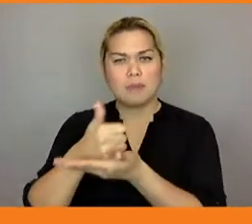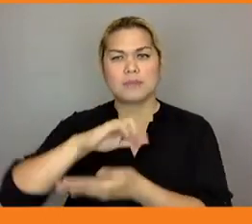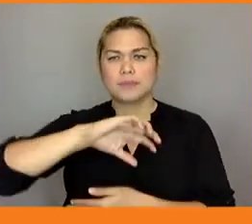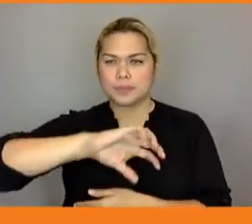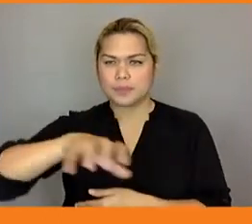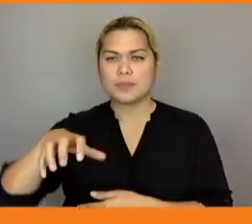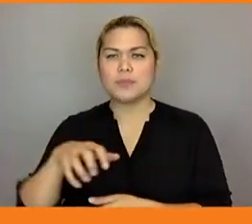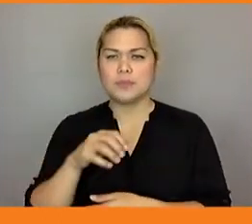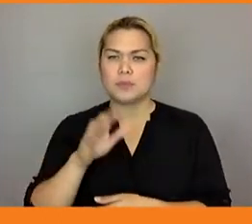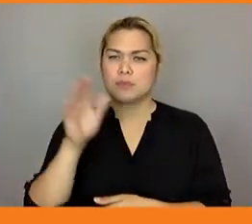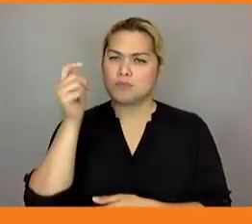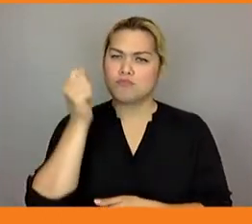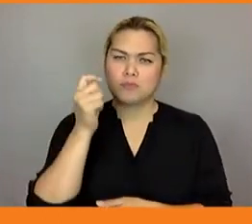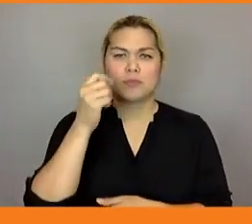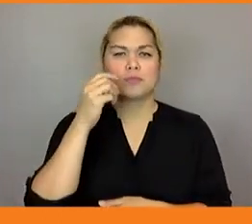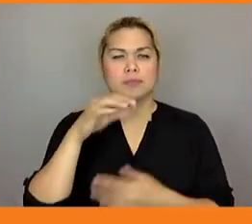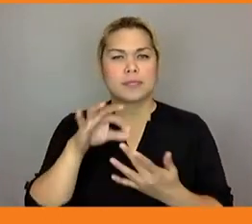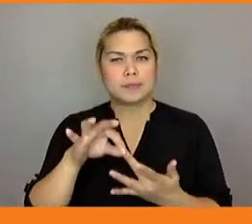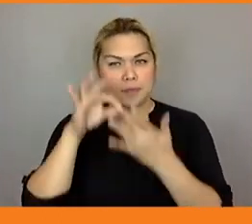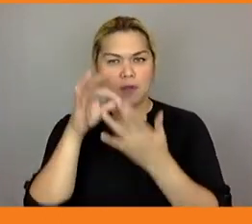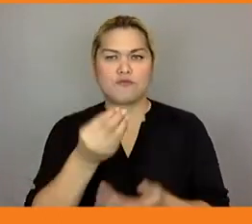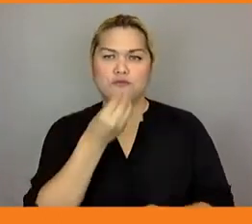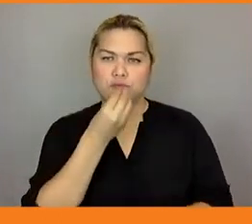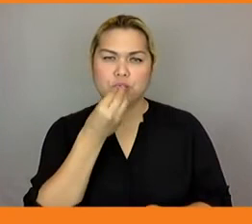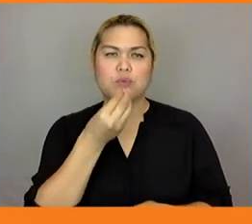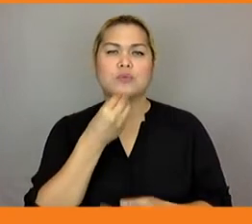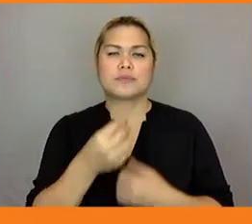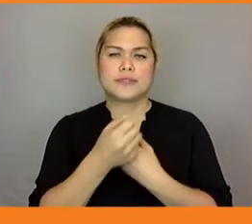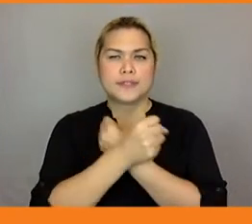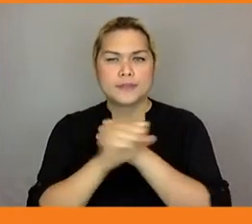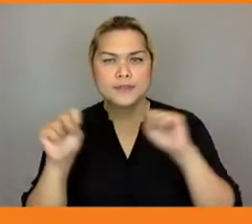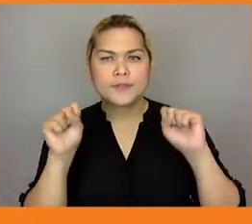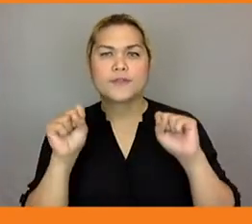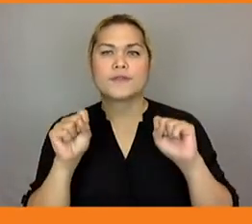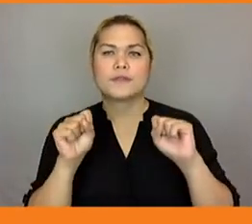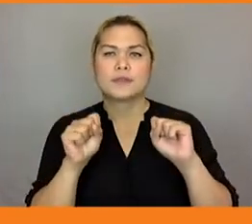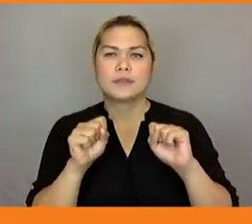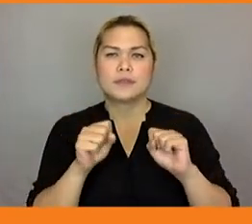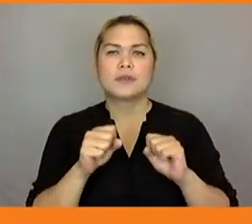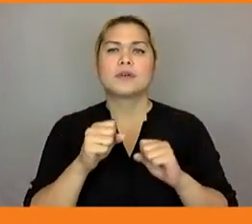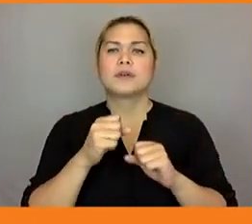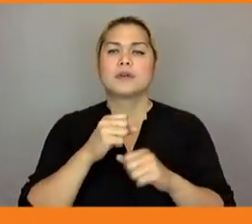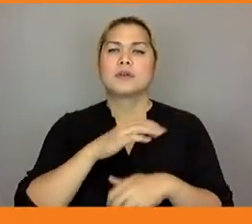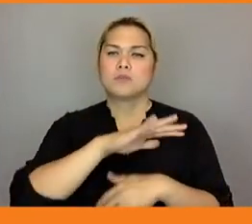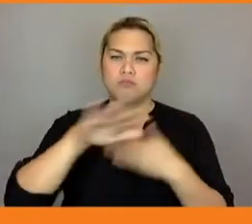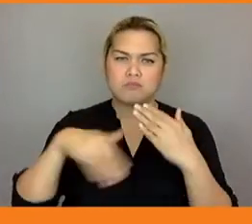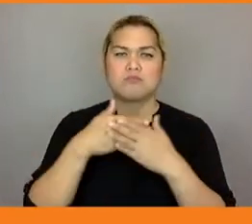that build institutional resilience to shocks such as we are seeing today. In the short term,